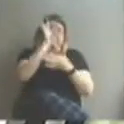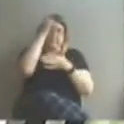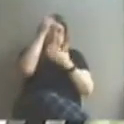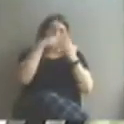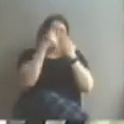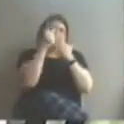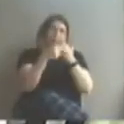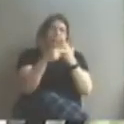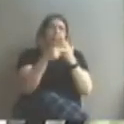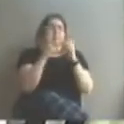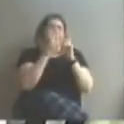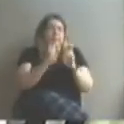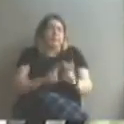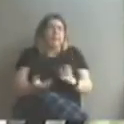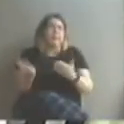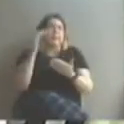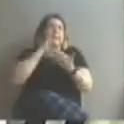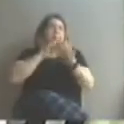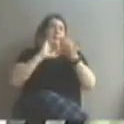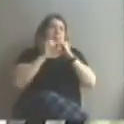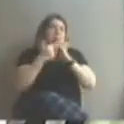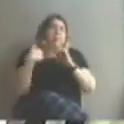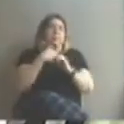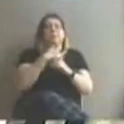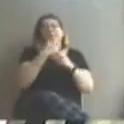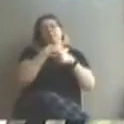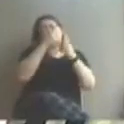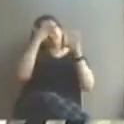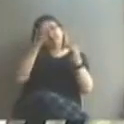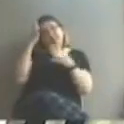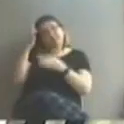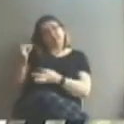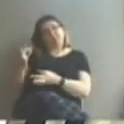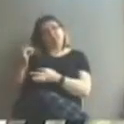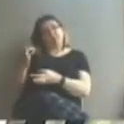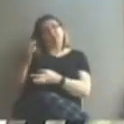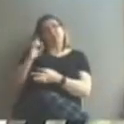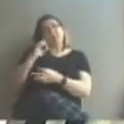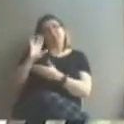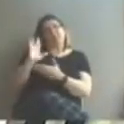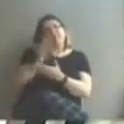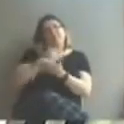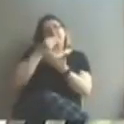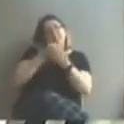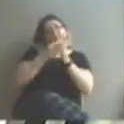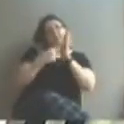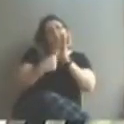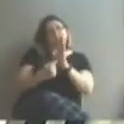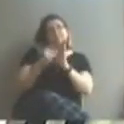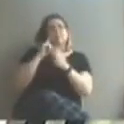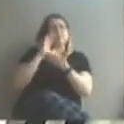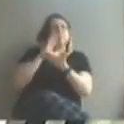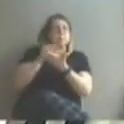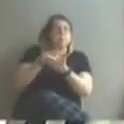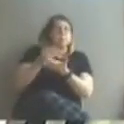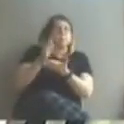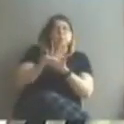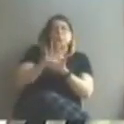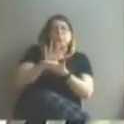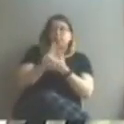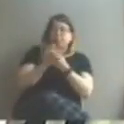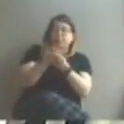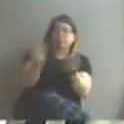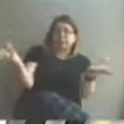programs to examine, here again, how do we come to decisions around our funding model to schools disseminating, and how do we support